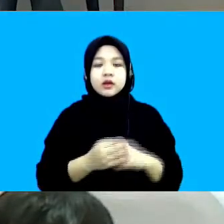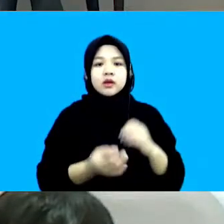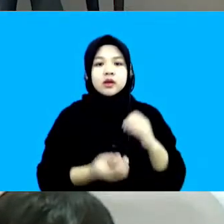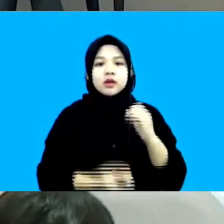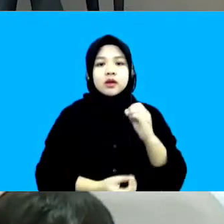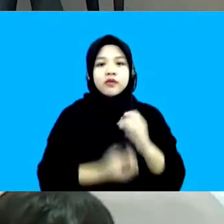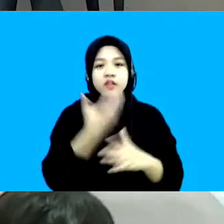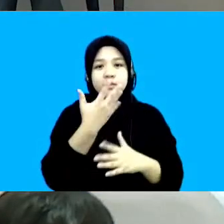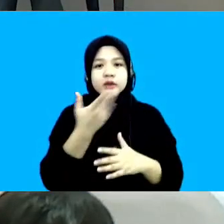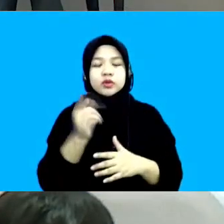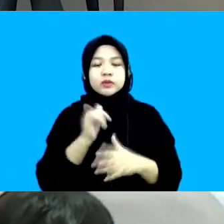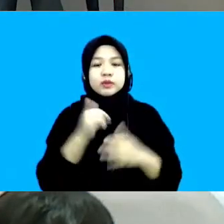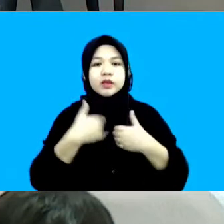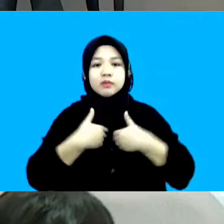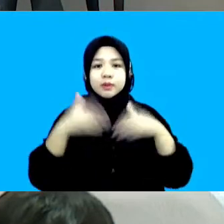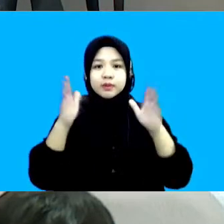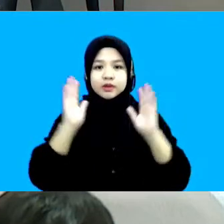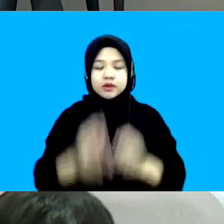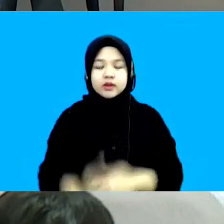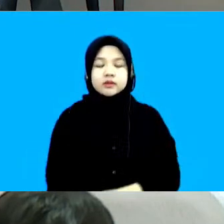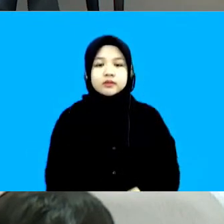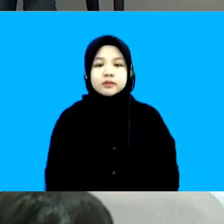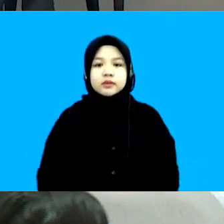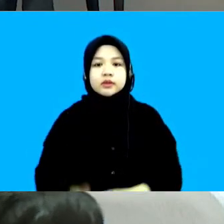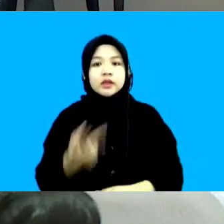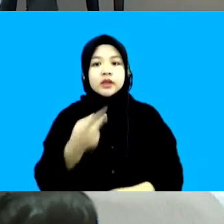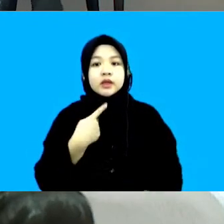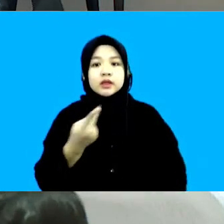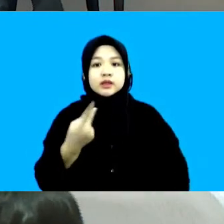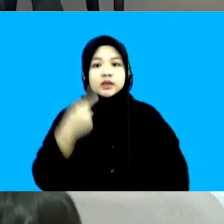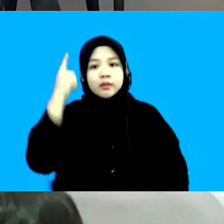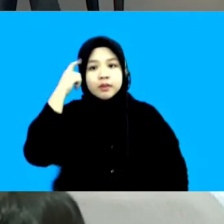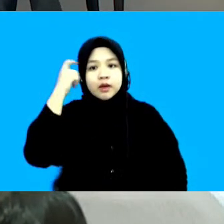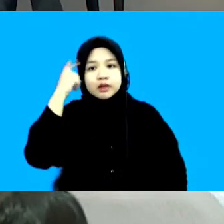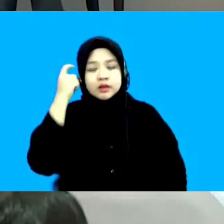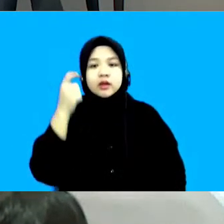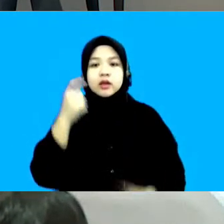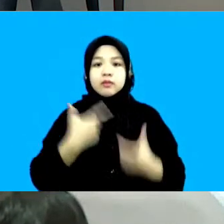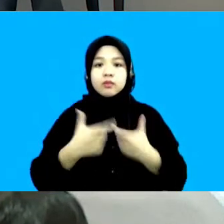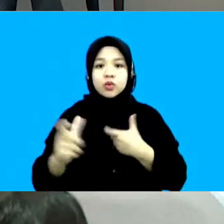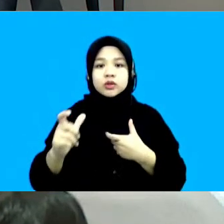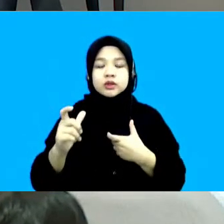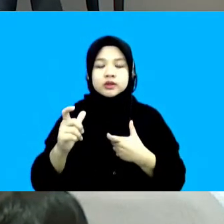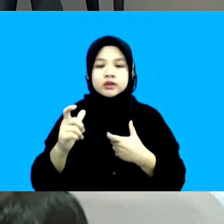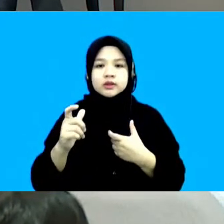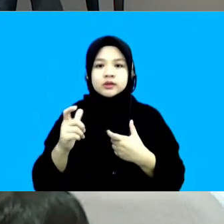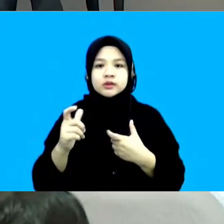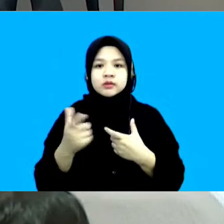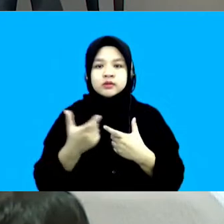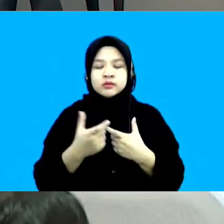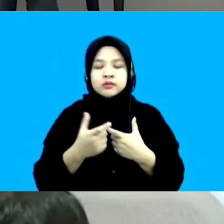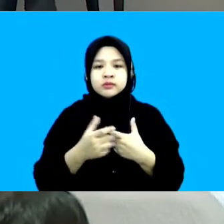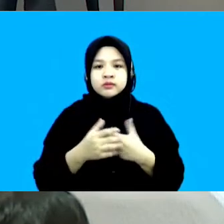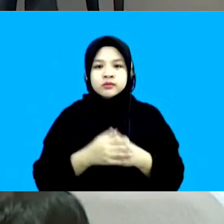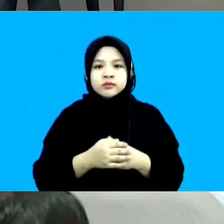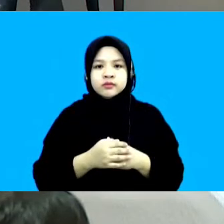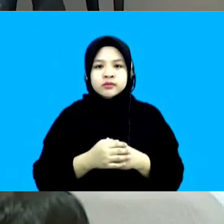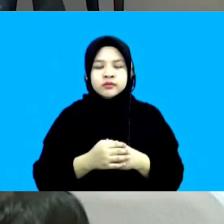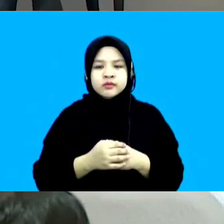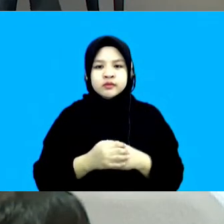my first message is, it is very important to look at this issue about this social aspect, the